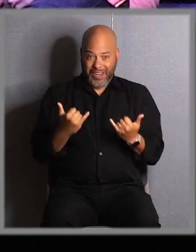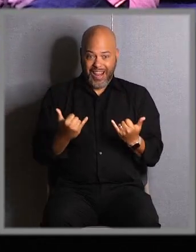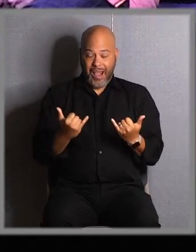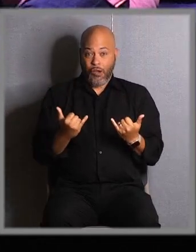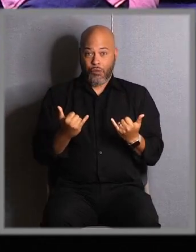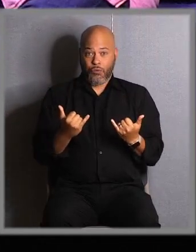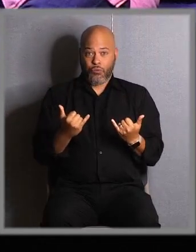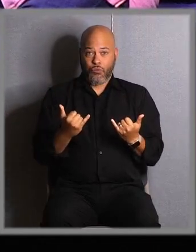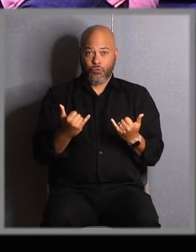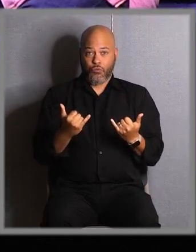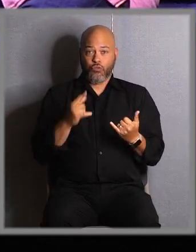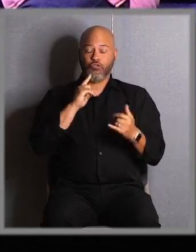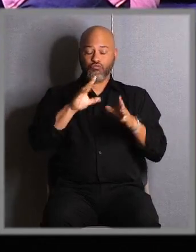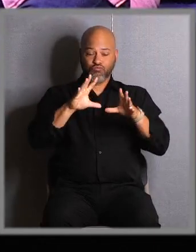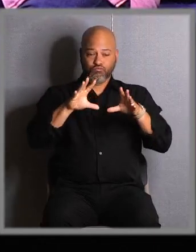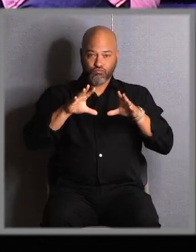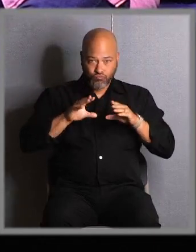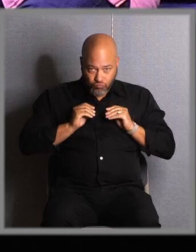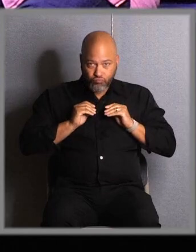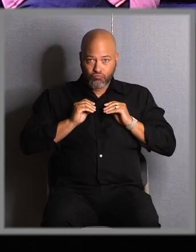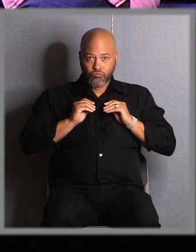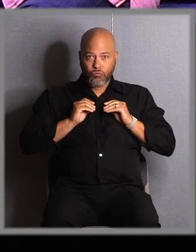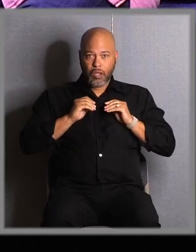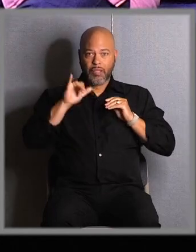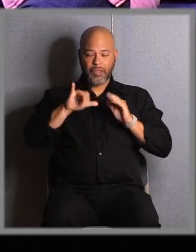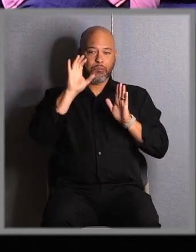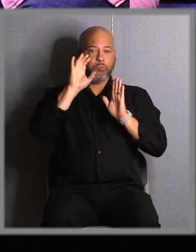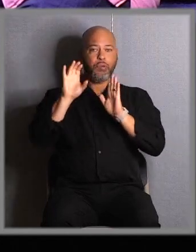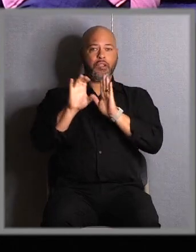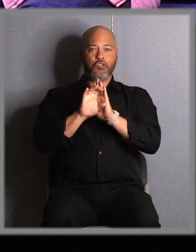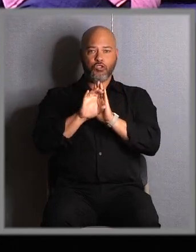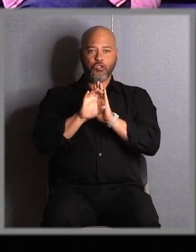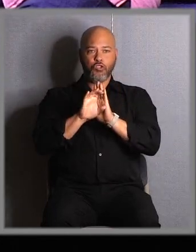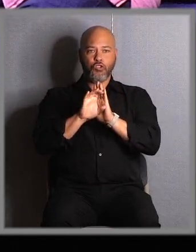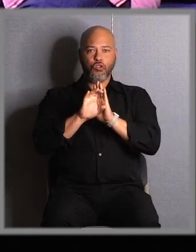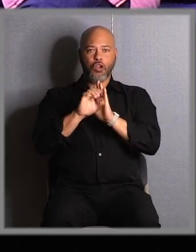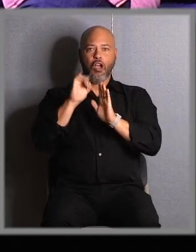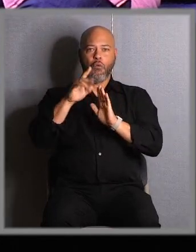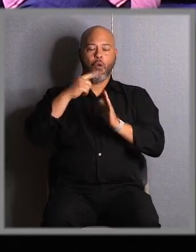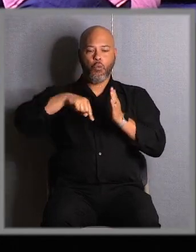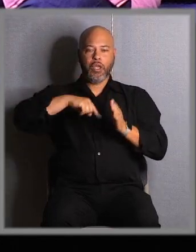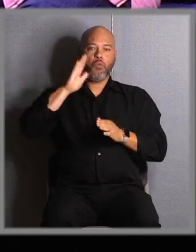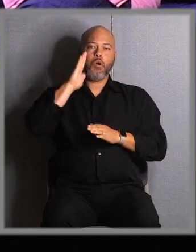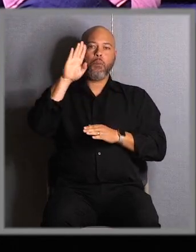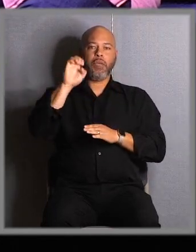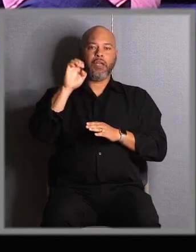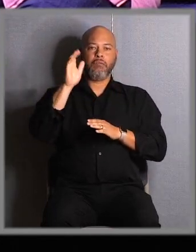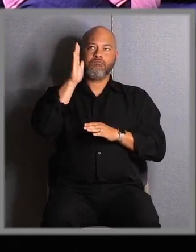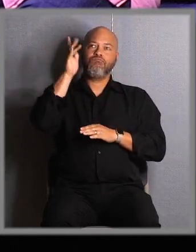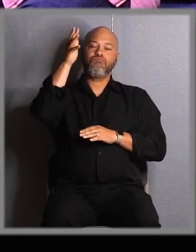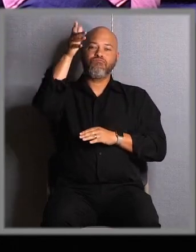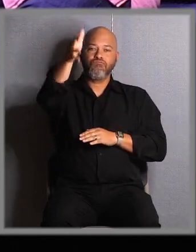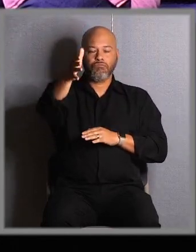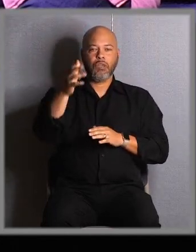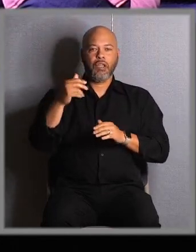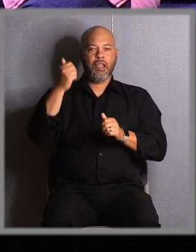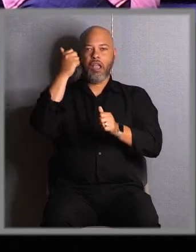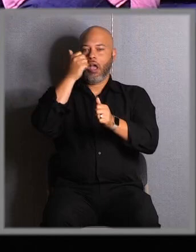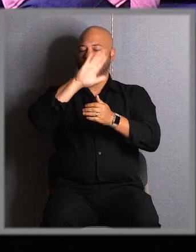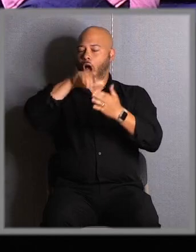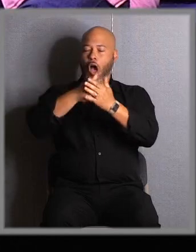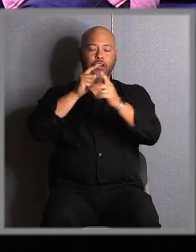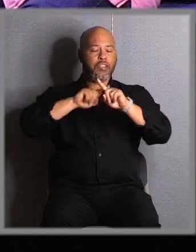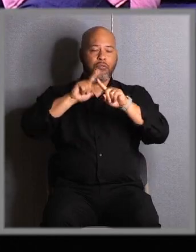to embrace this picture of what we're going to be for eternity. Every tribe, tongue, people, and